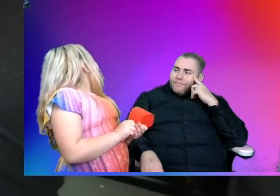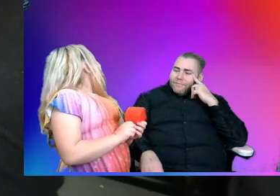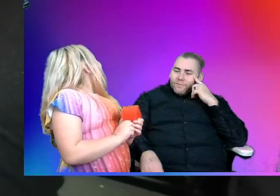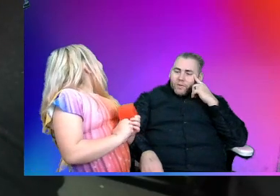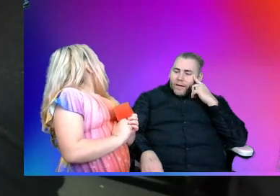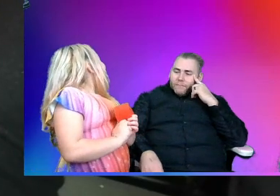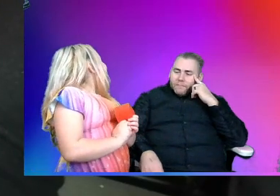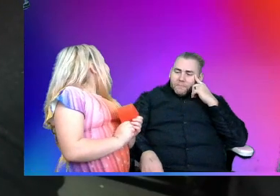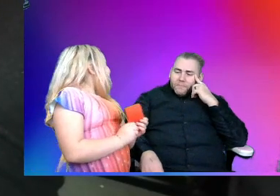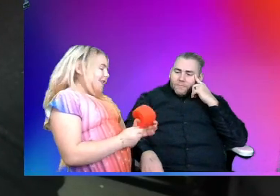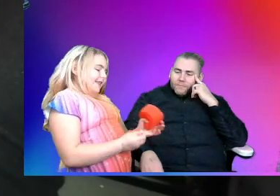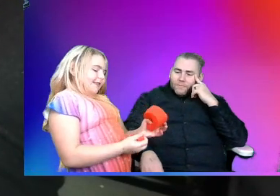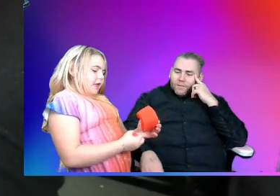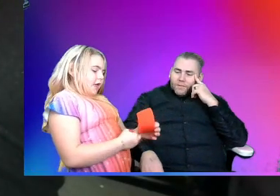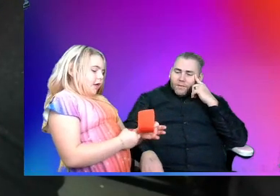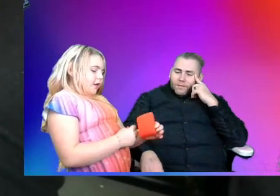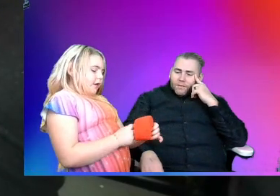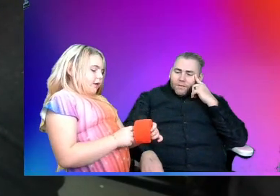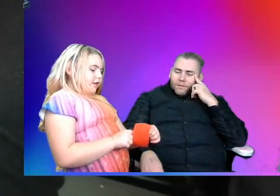We got...